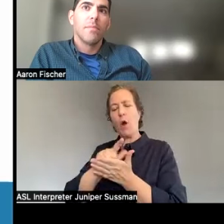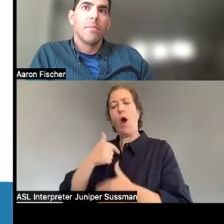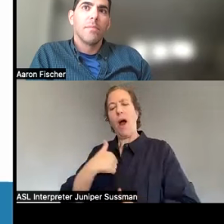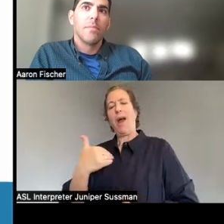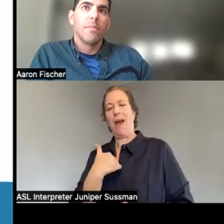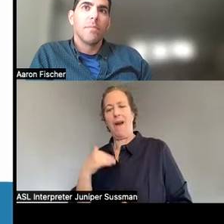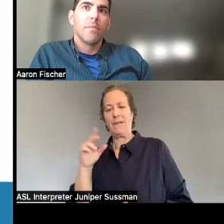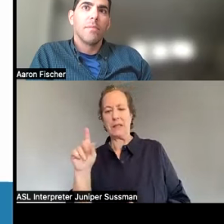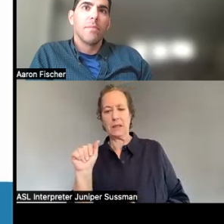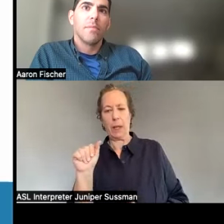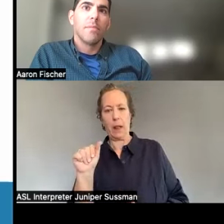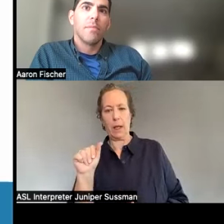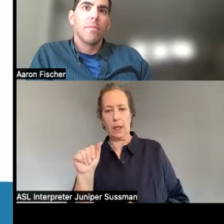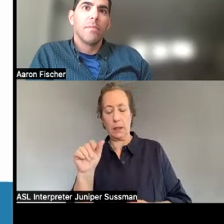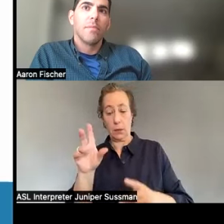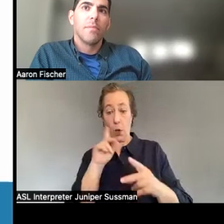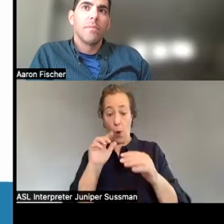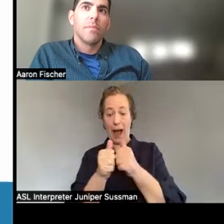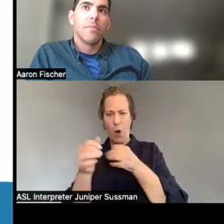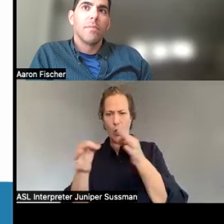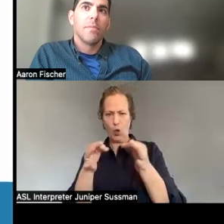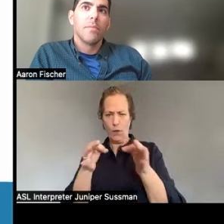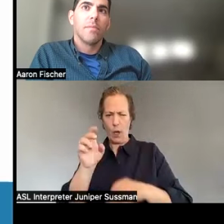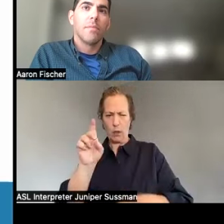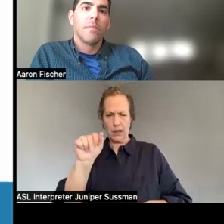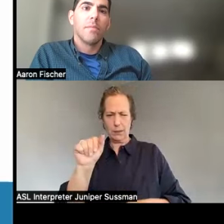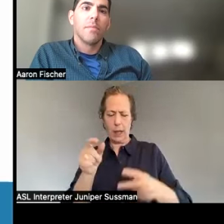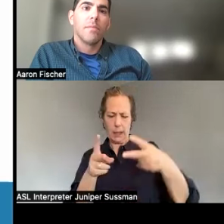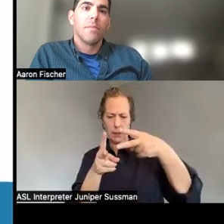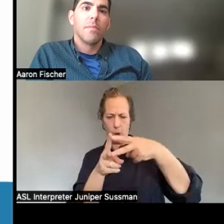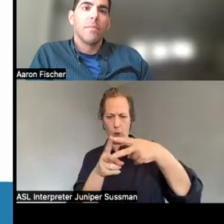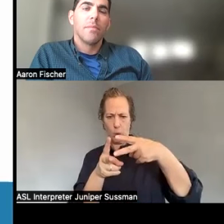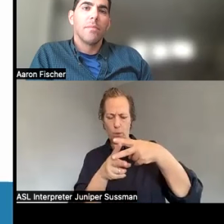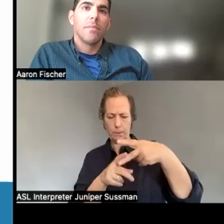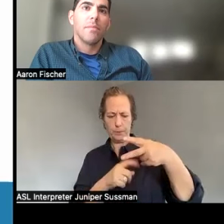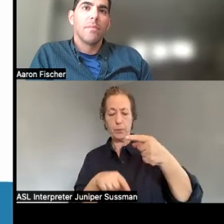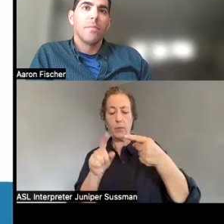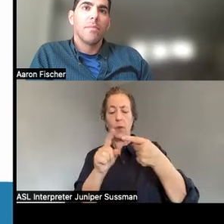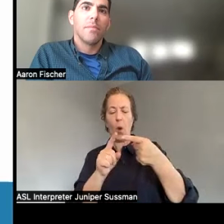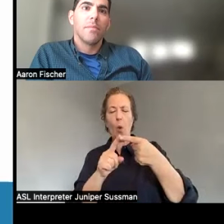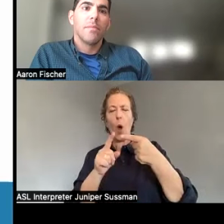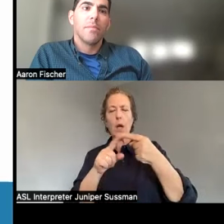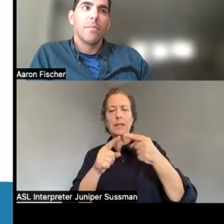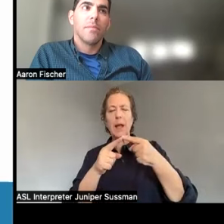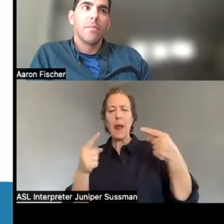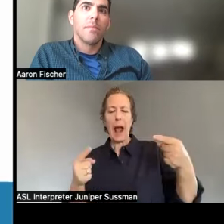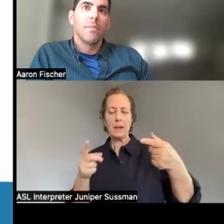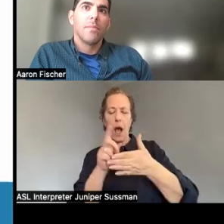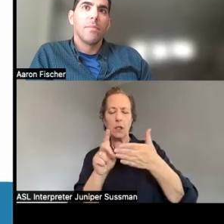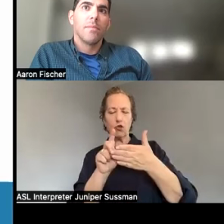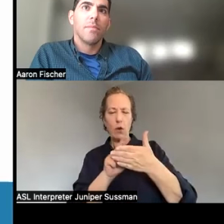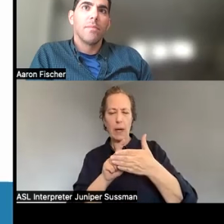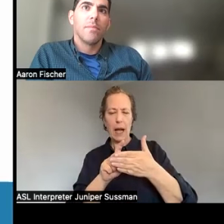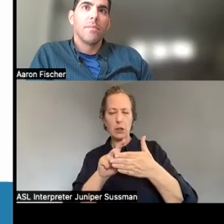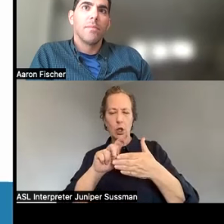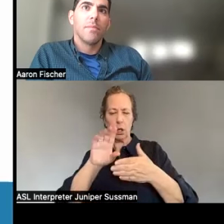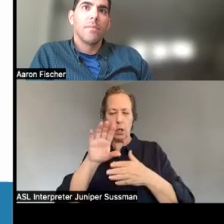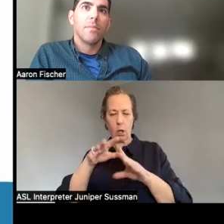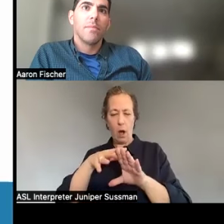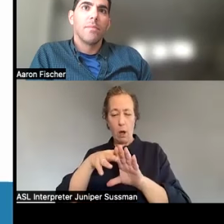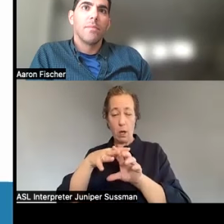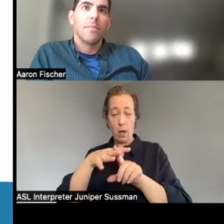of disability that you would probably encounter. One applies in the anti-discrimination context, which is the focus of our